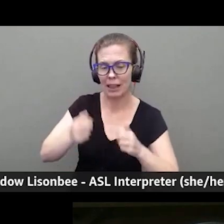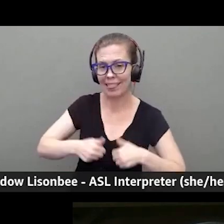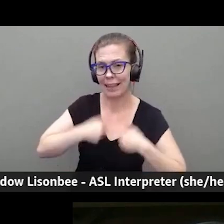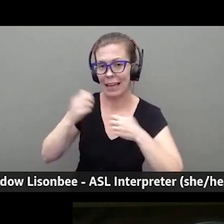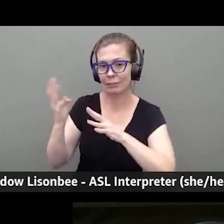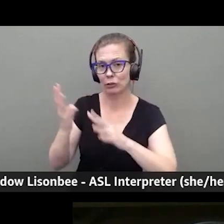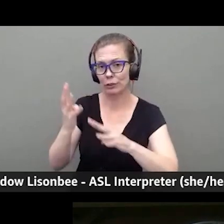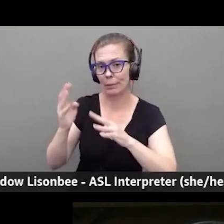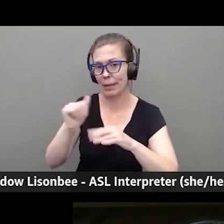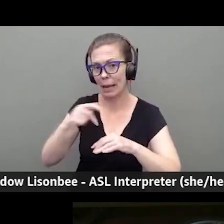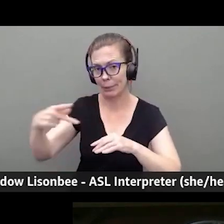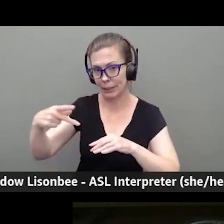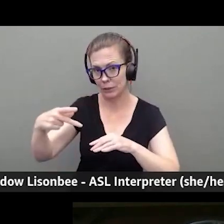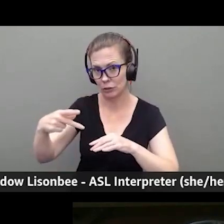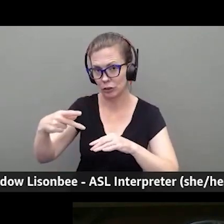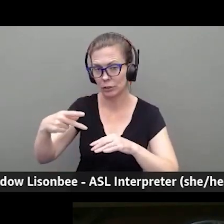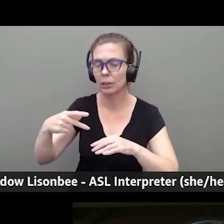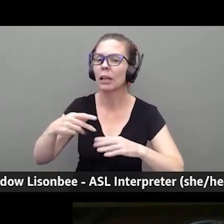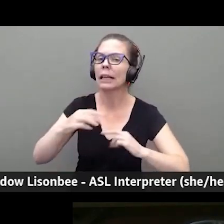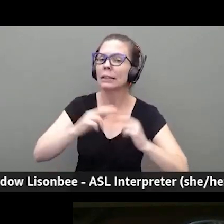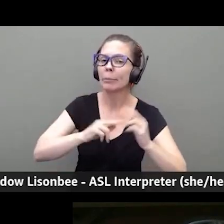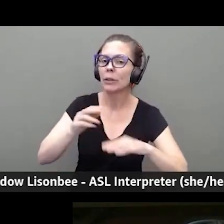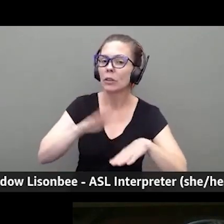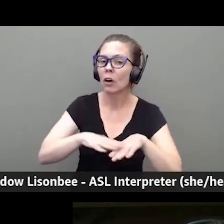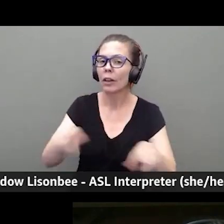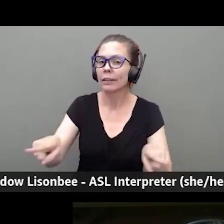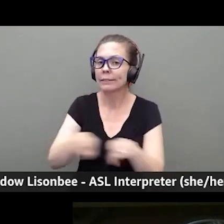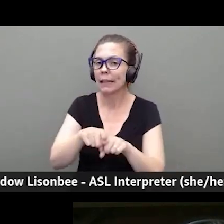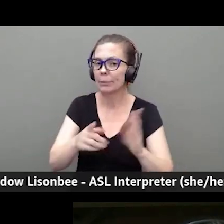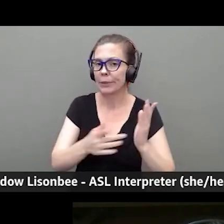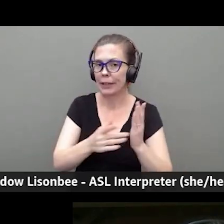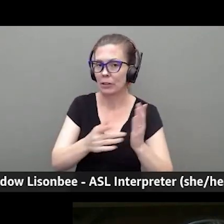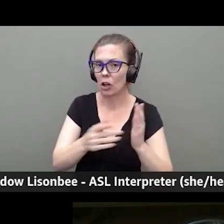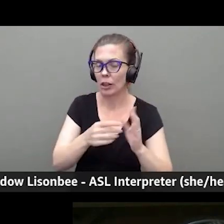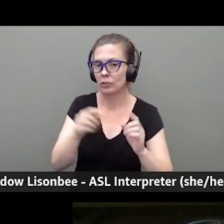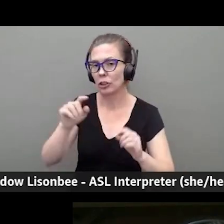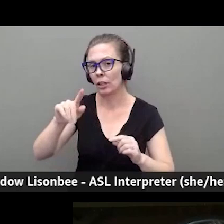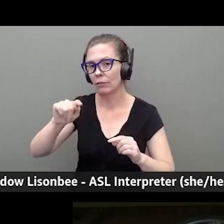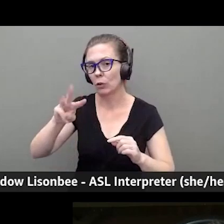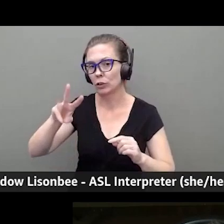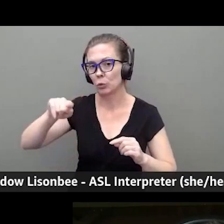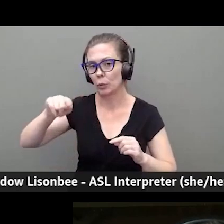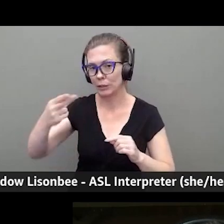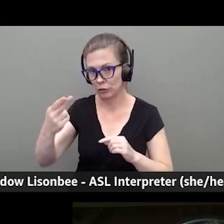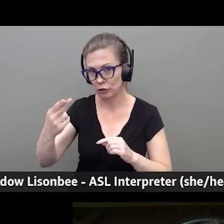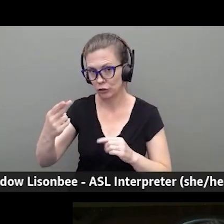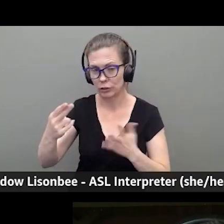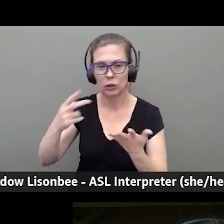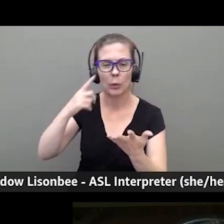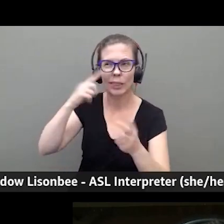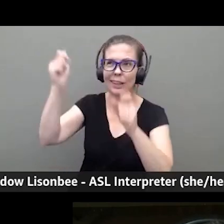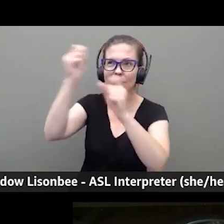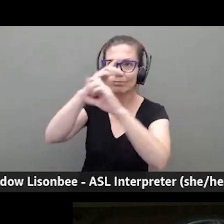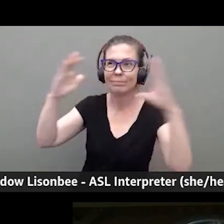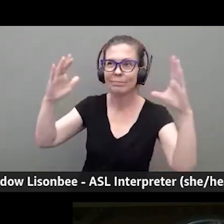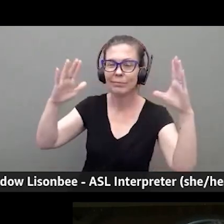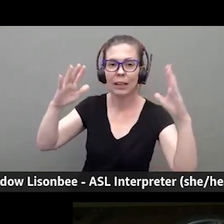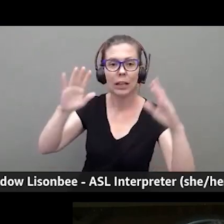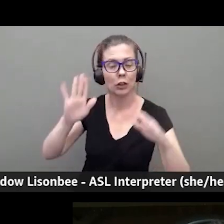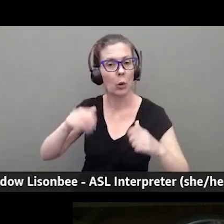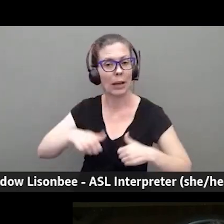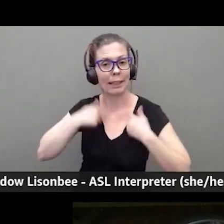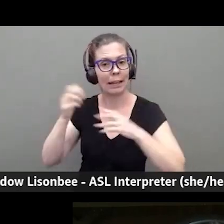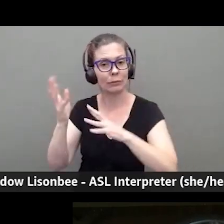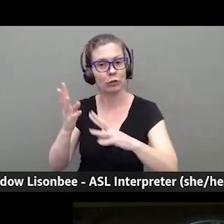applications. It's built on the same technology that powers Twitch. So when you think about building your own live streaming application